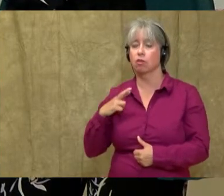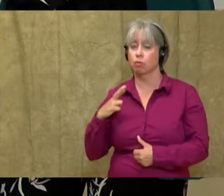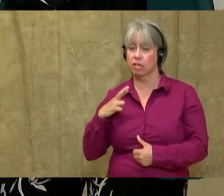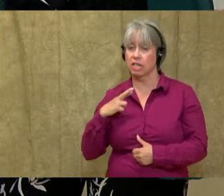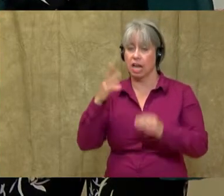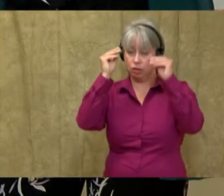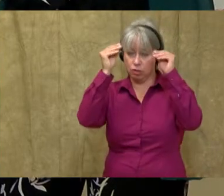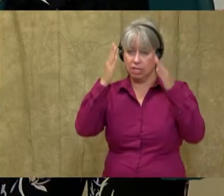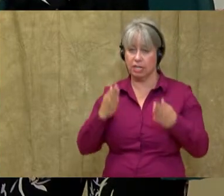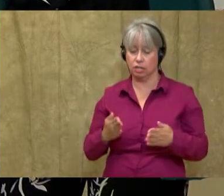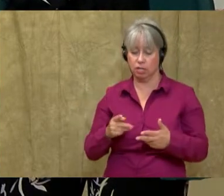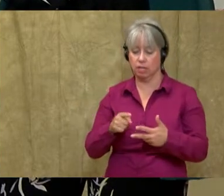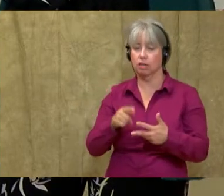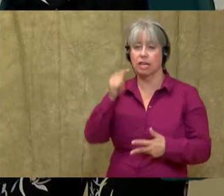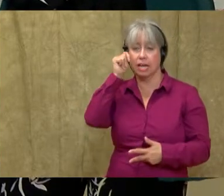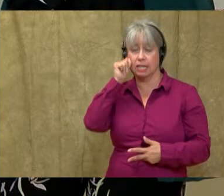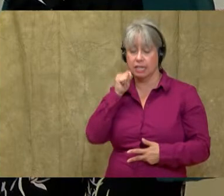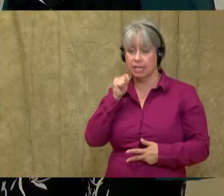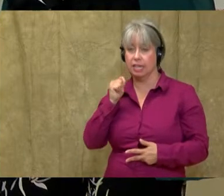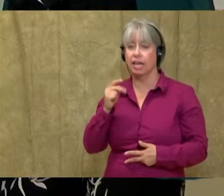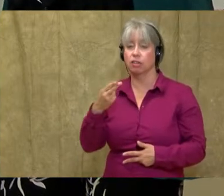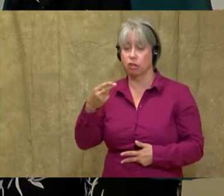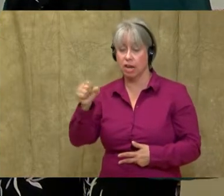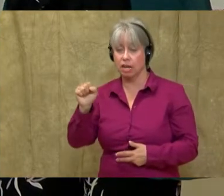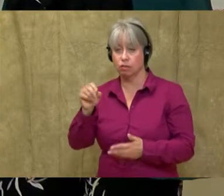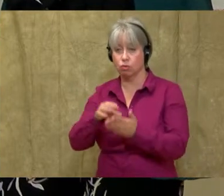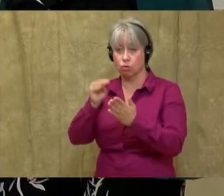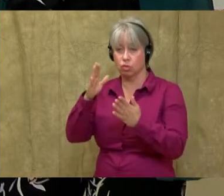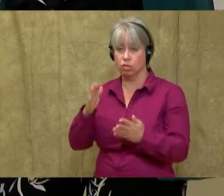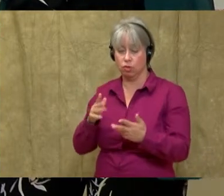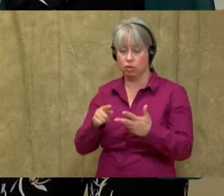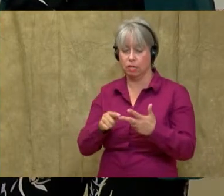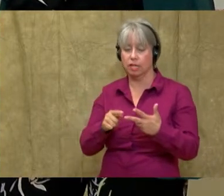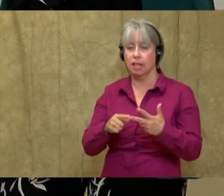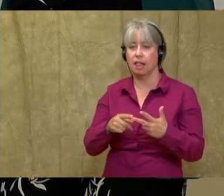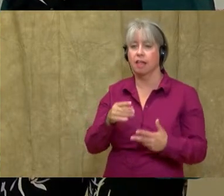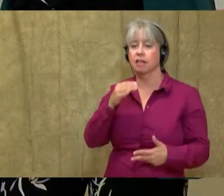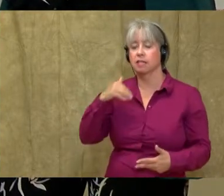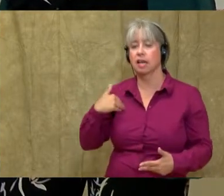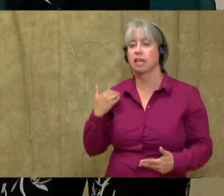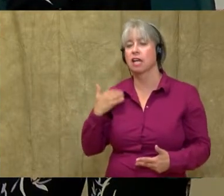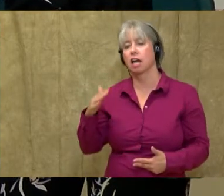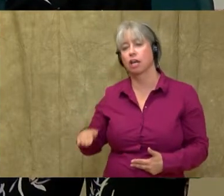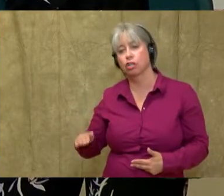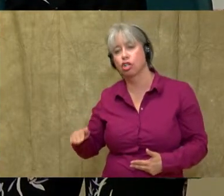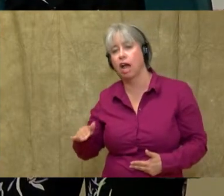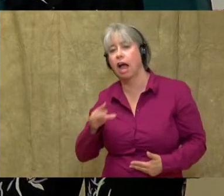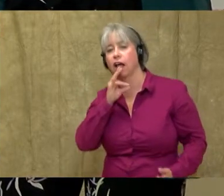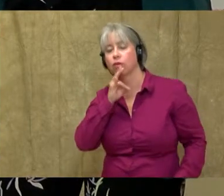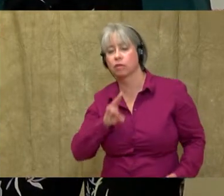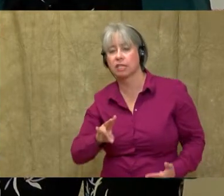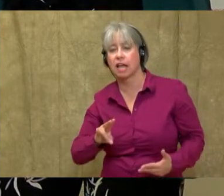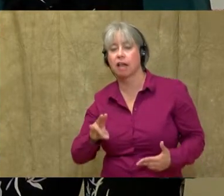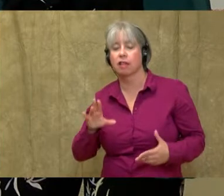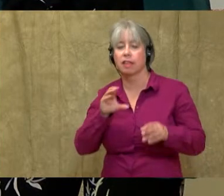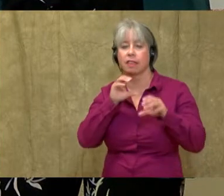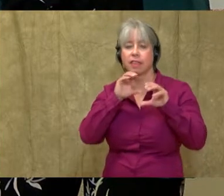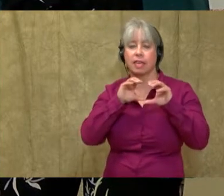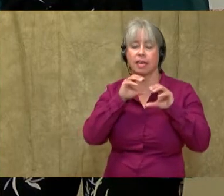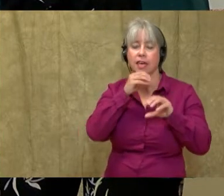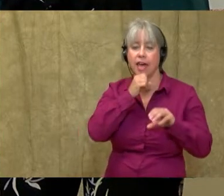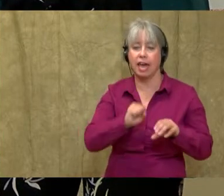poet is a teenager or a high school student, and our last poet is a young child. So because the range is